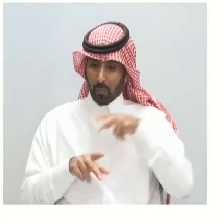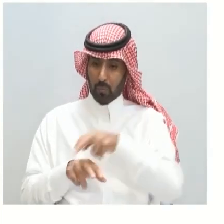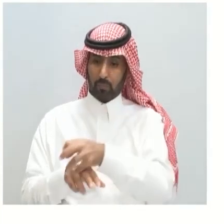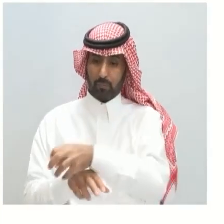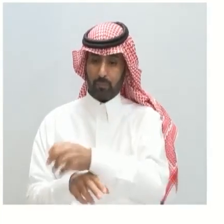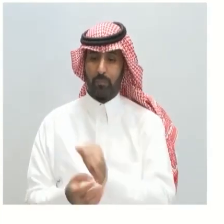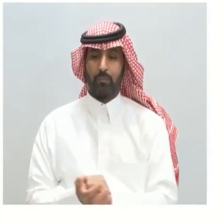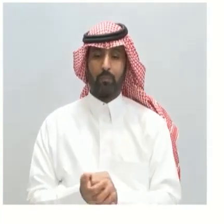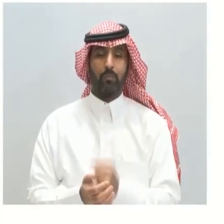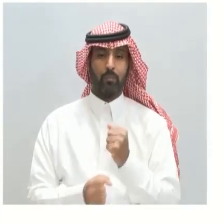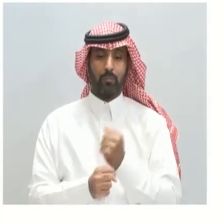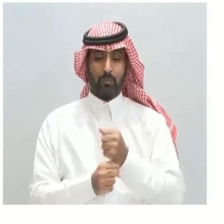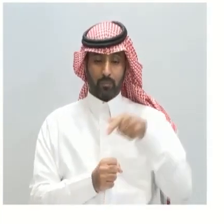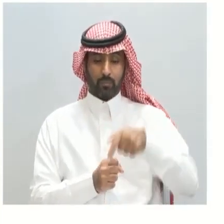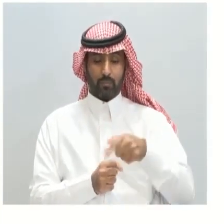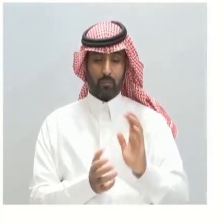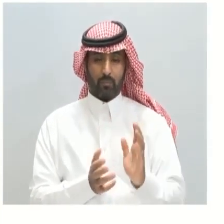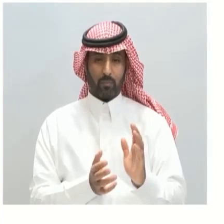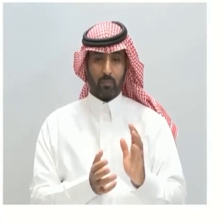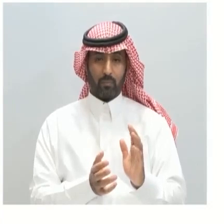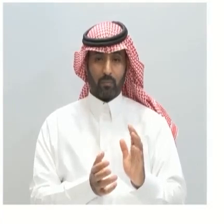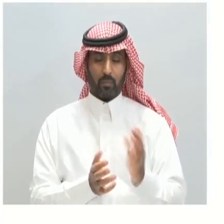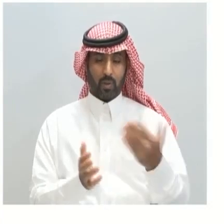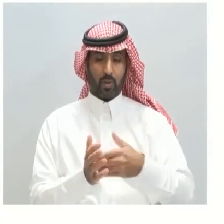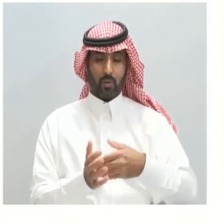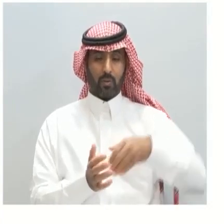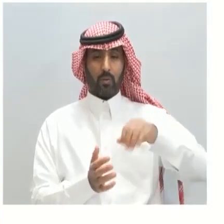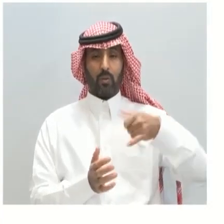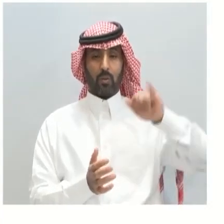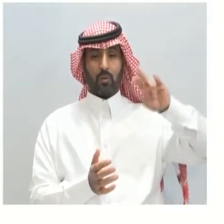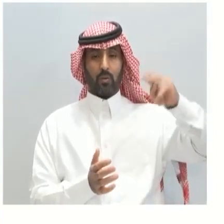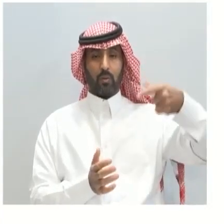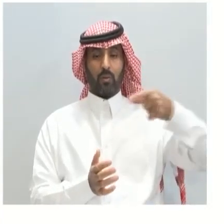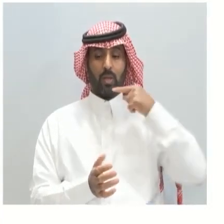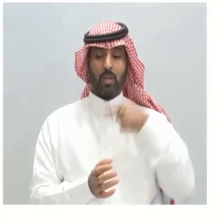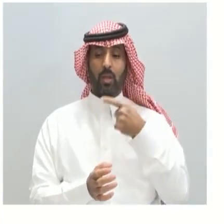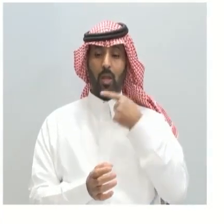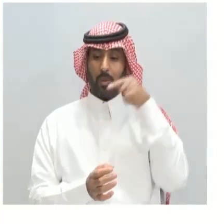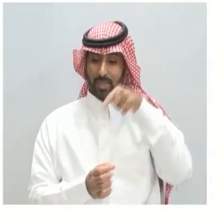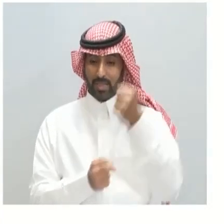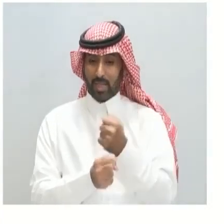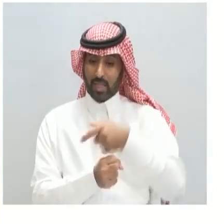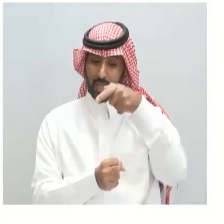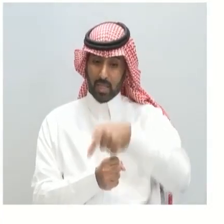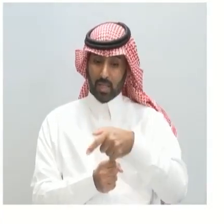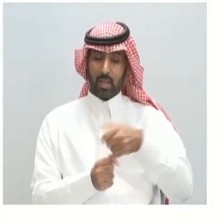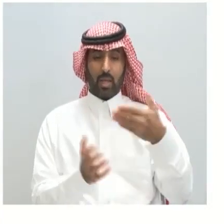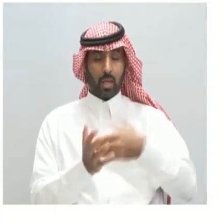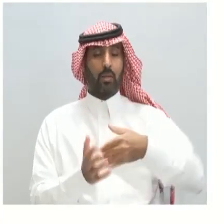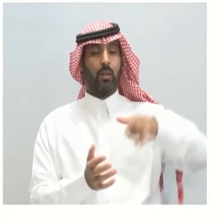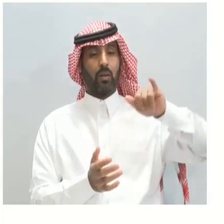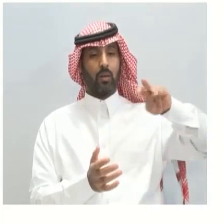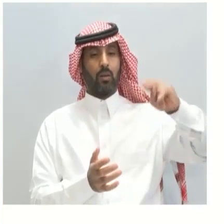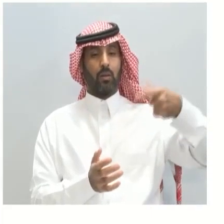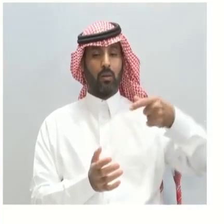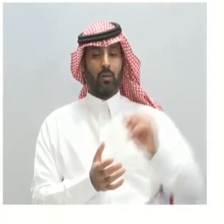here, present participle, always end in ing. So it always ends in ing, unlike